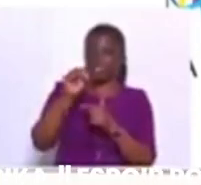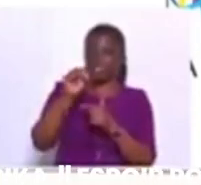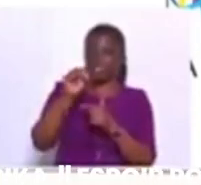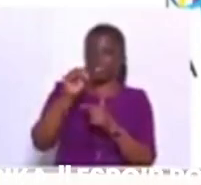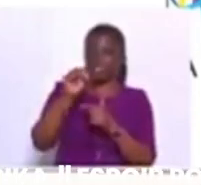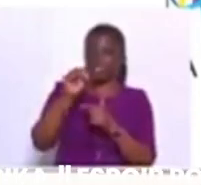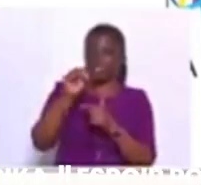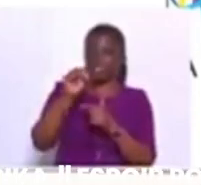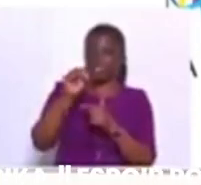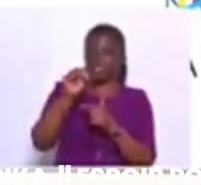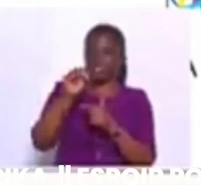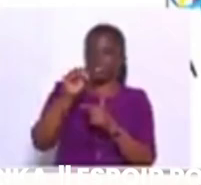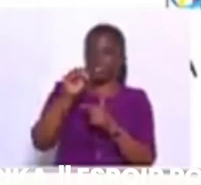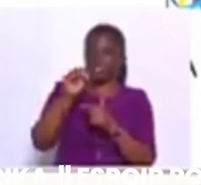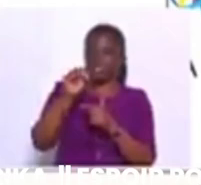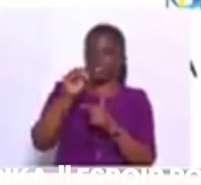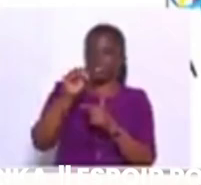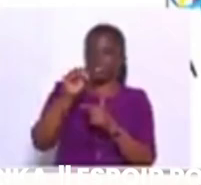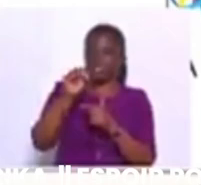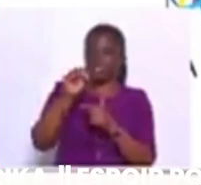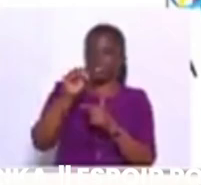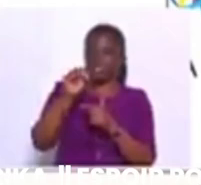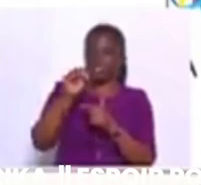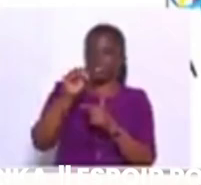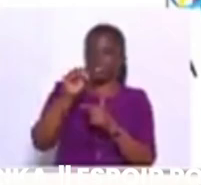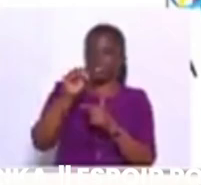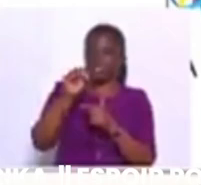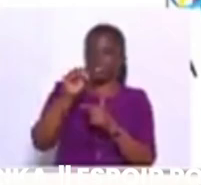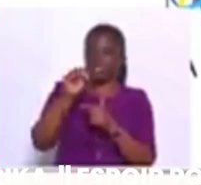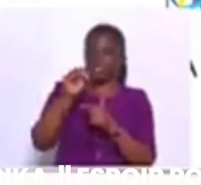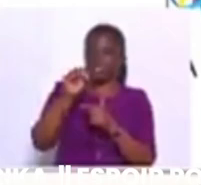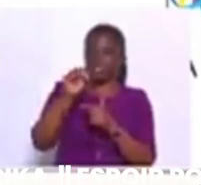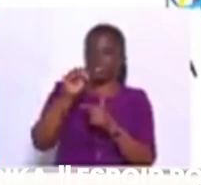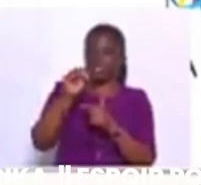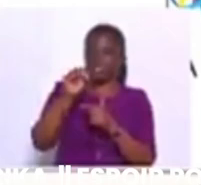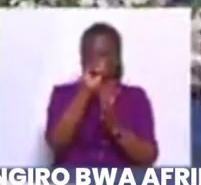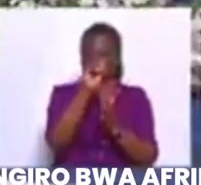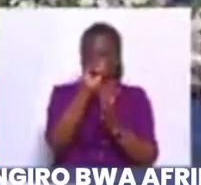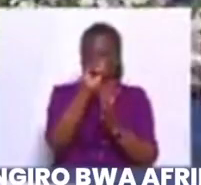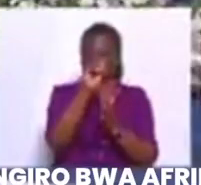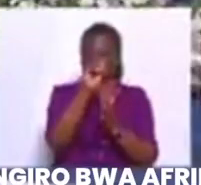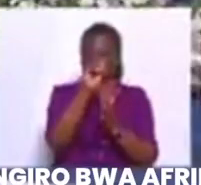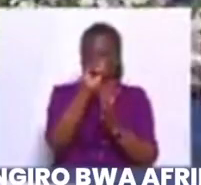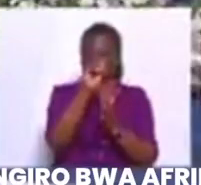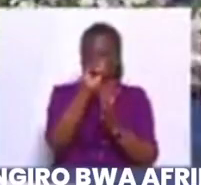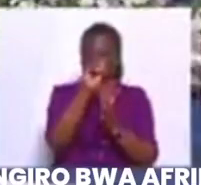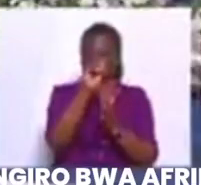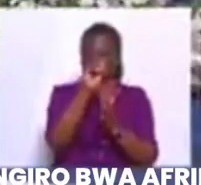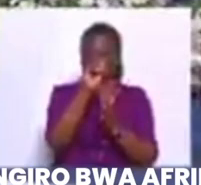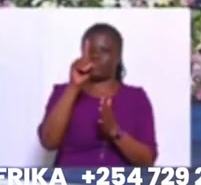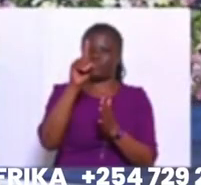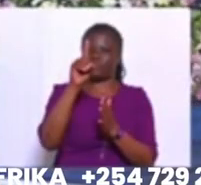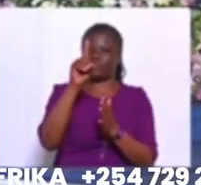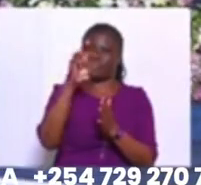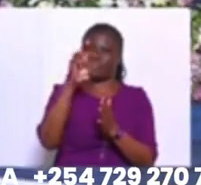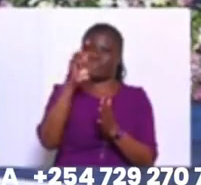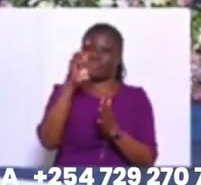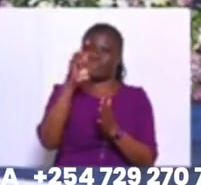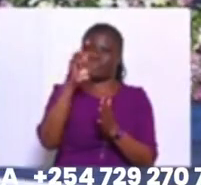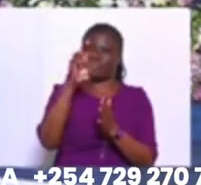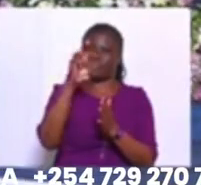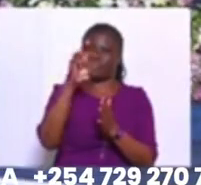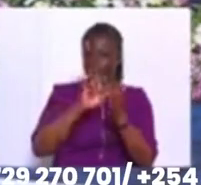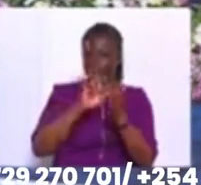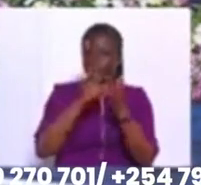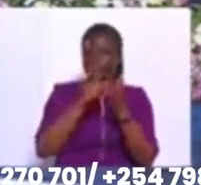cells, each with 50,000 genes. If one of those genes goes wrong, and it's highly likely, right, with that high